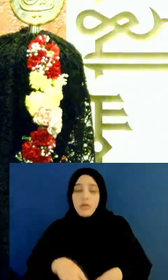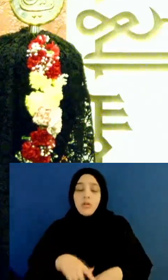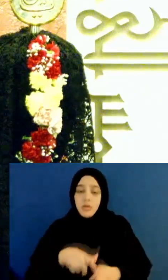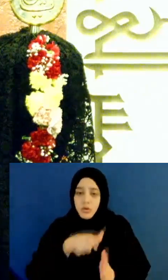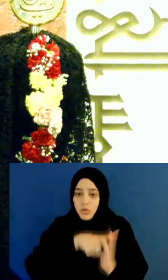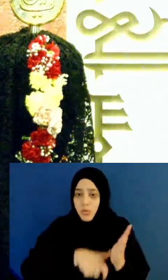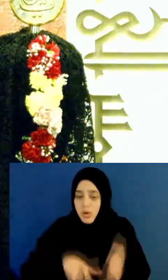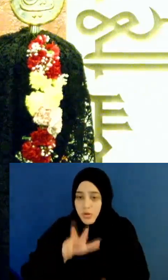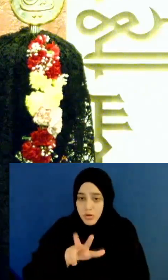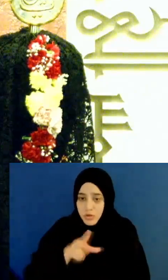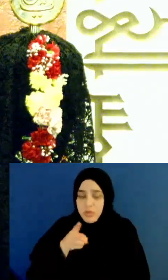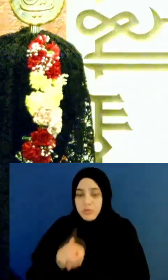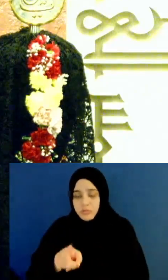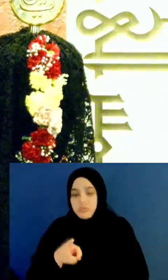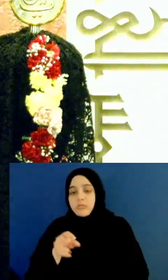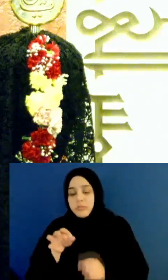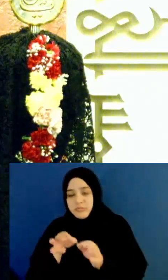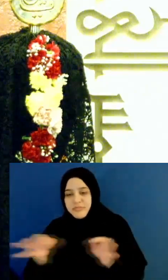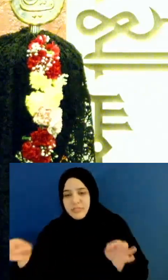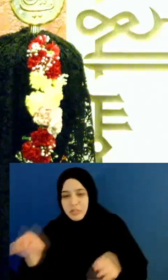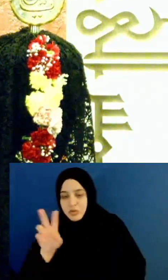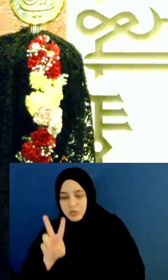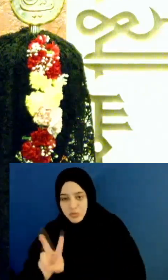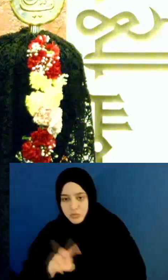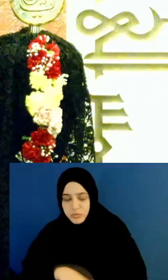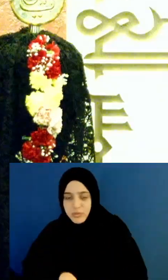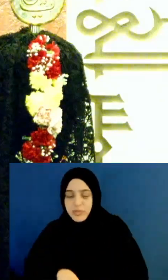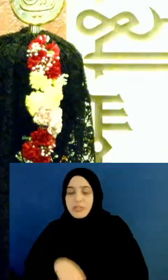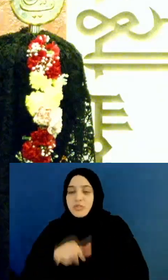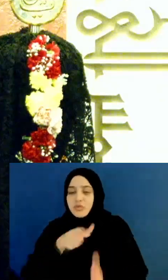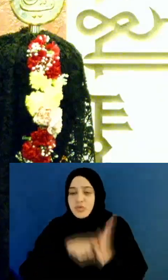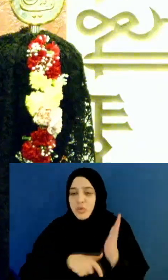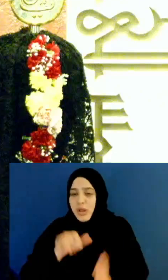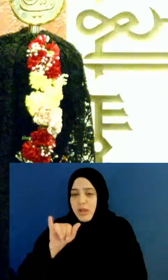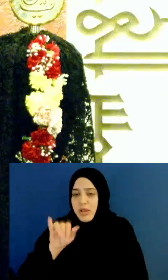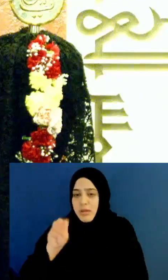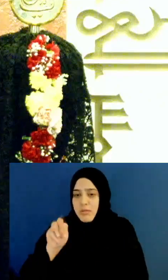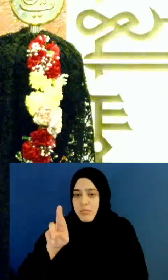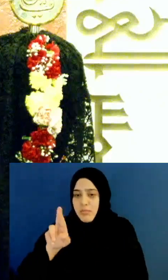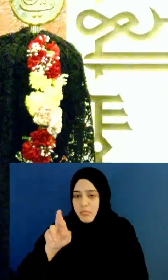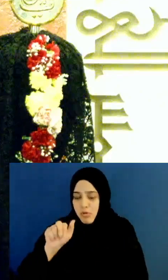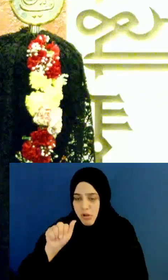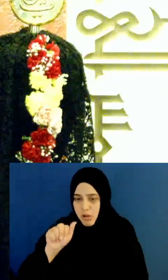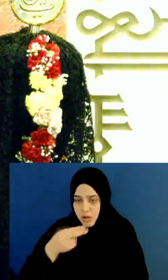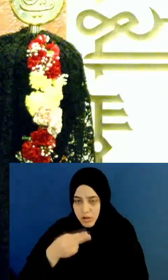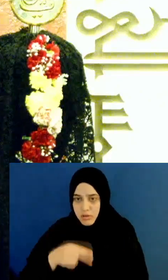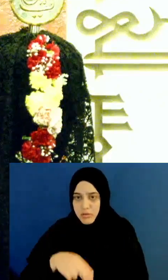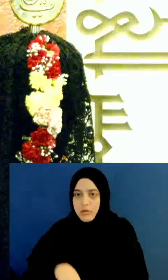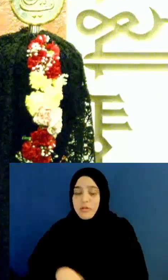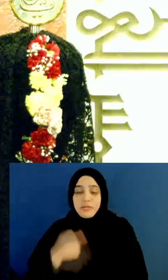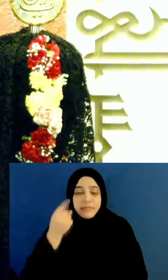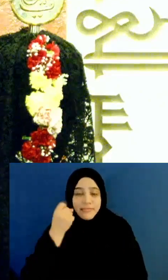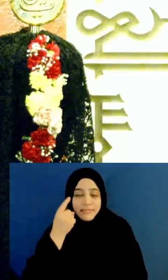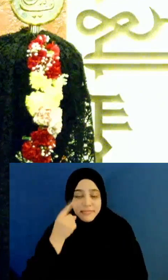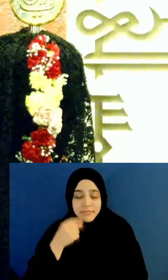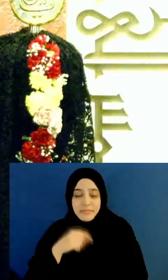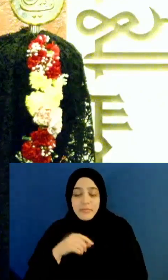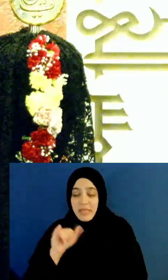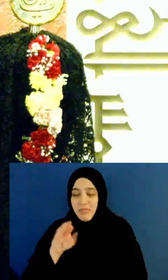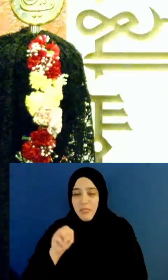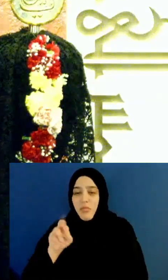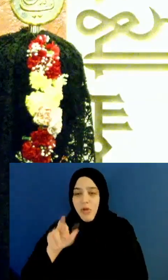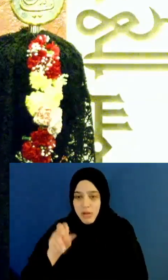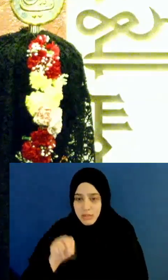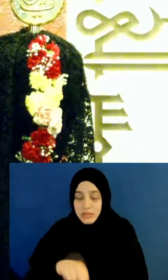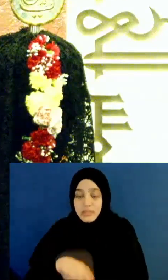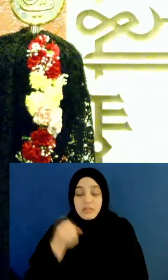verse 102, Surah Ali Imran. Kindly mu'mineen and mu'minat, as we mentioned last night, pay attention to these verses. These are